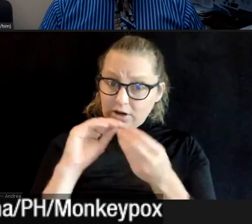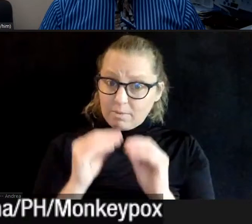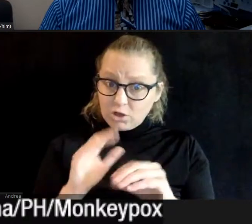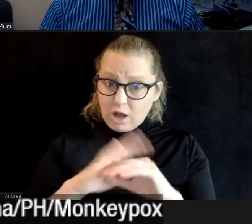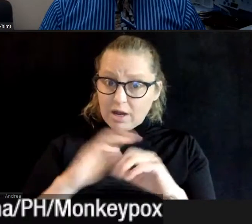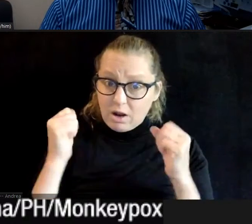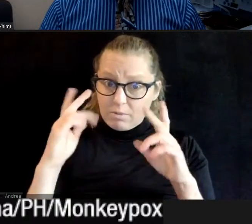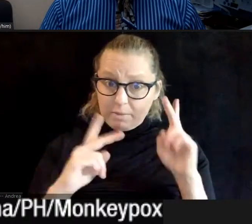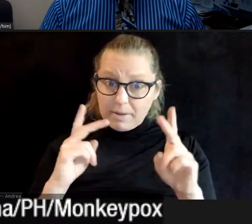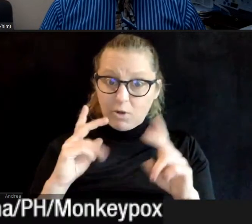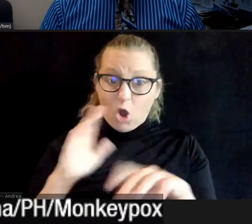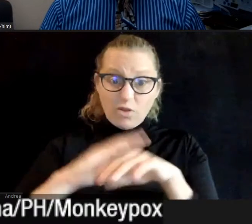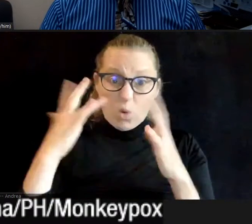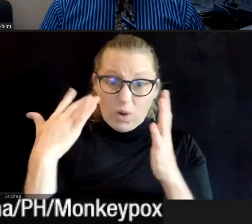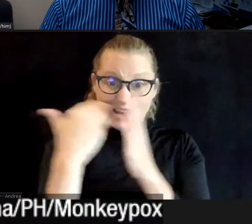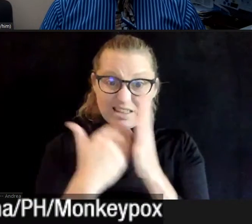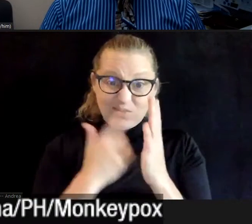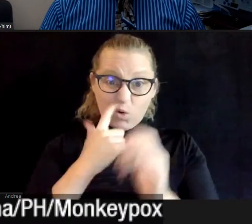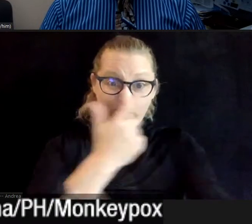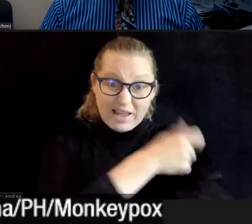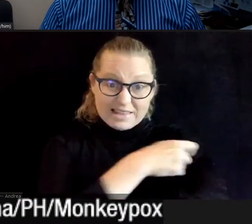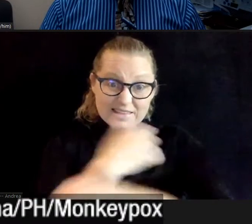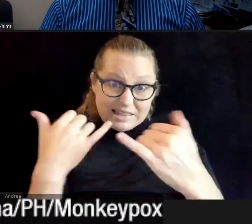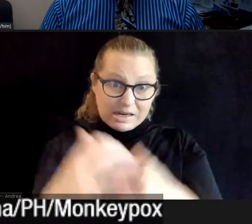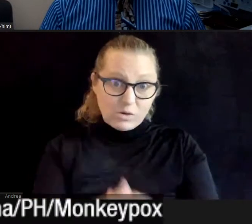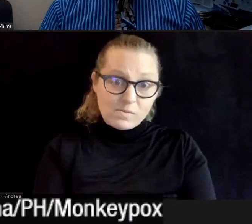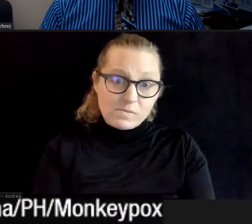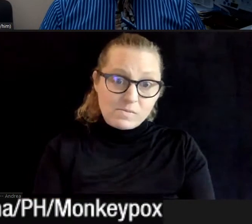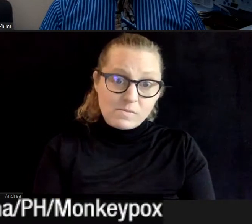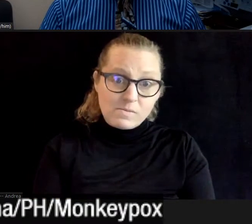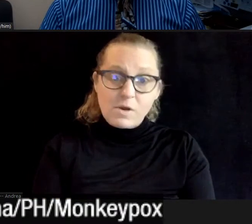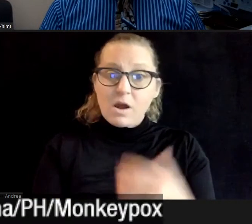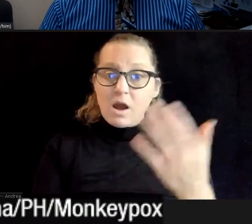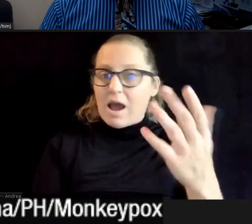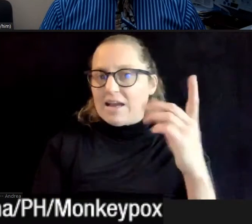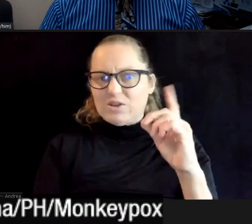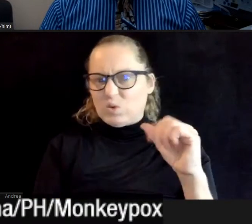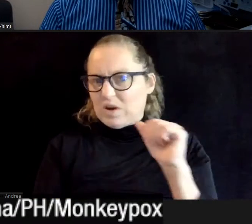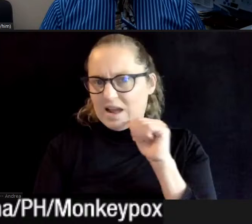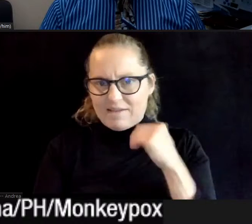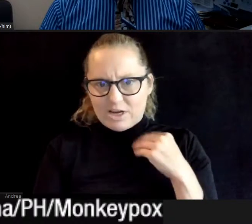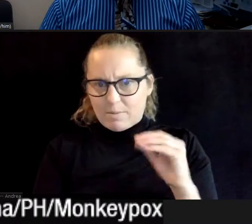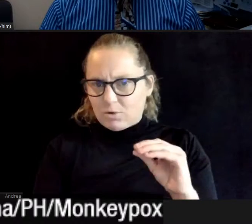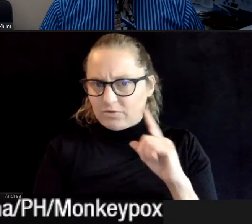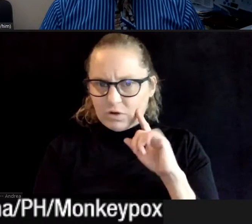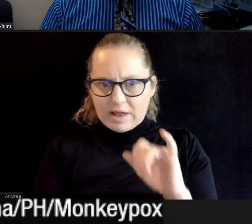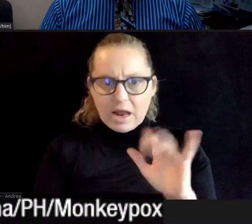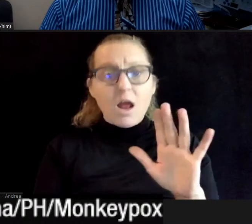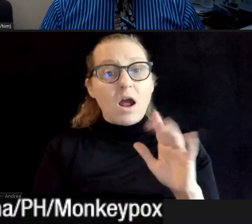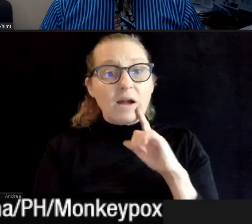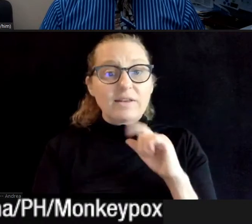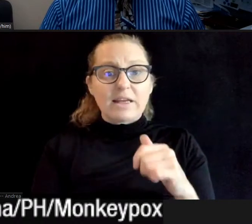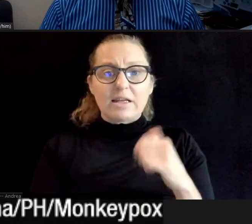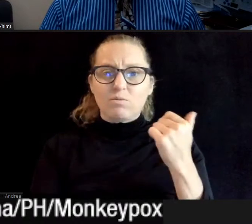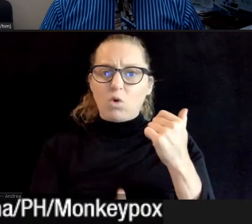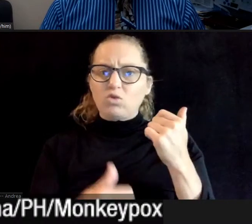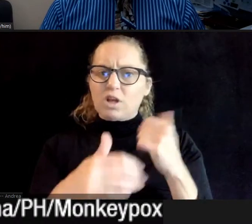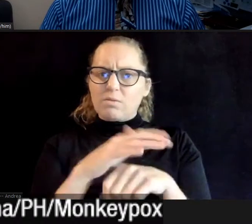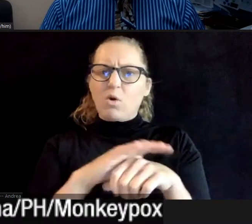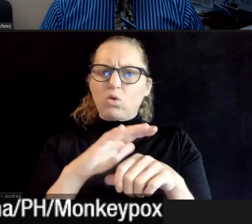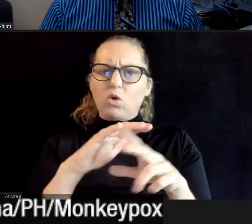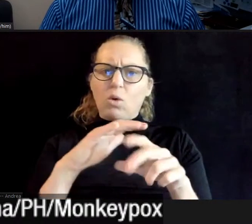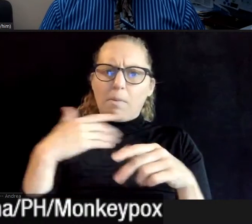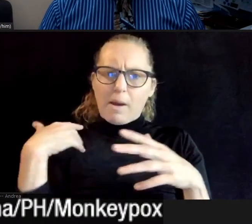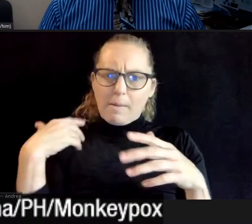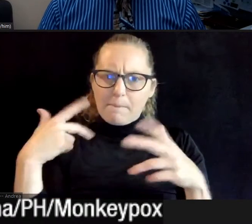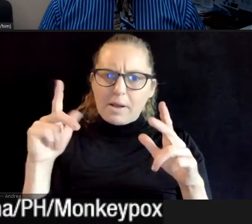people are waitlisted for the vaccine currently? I do not. Those are held primarily by our local public health authority